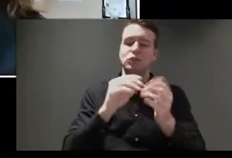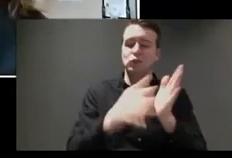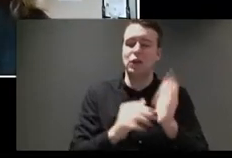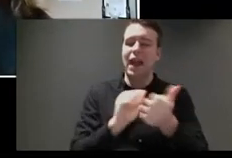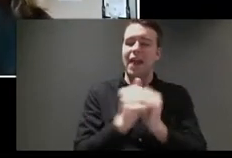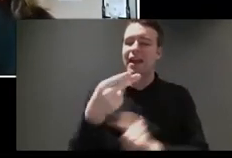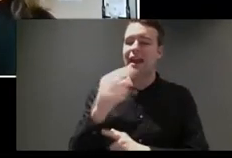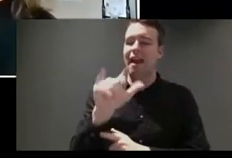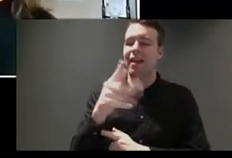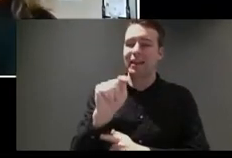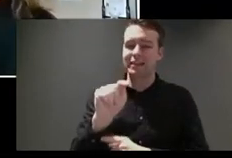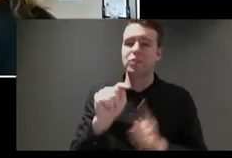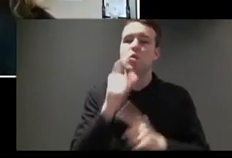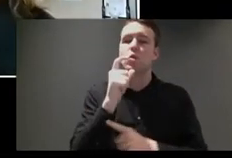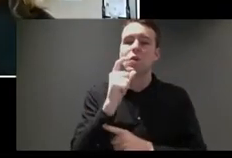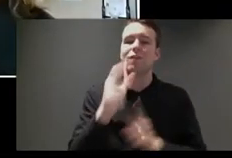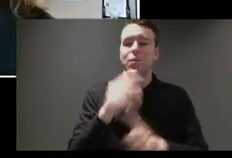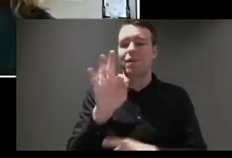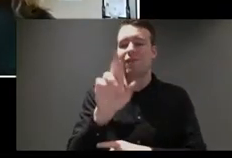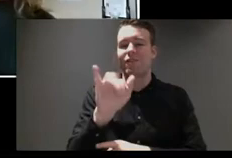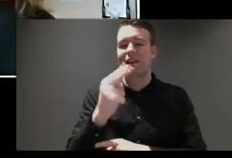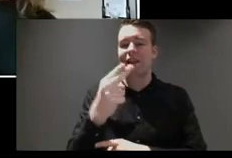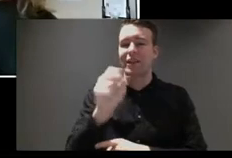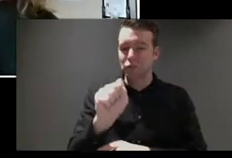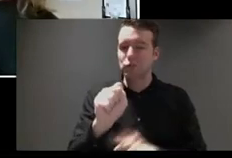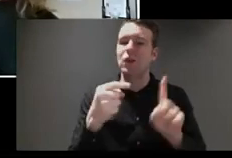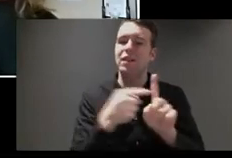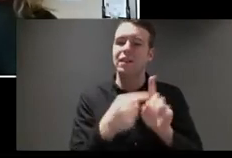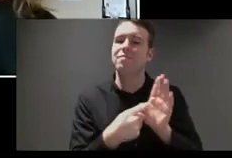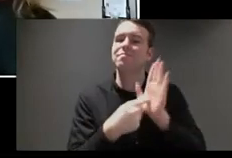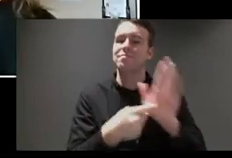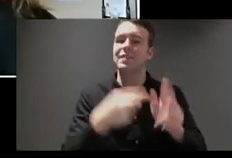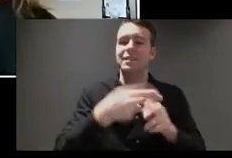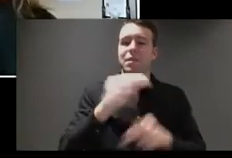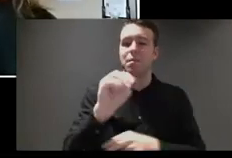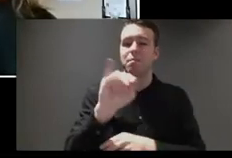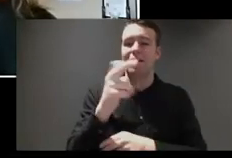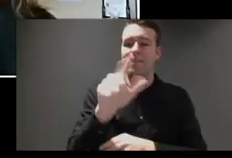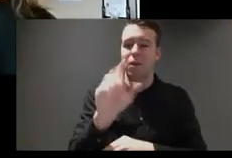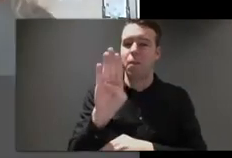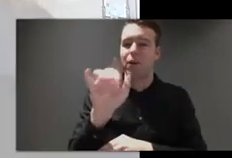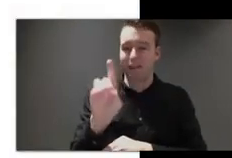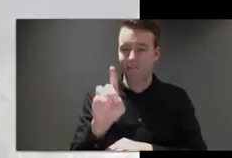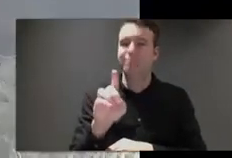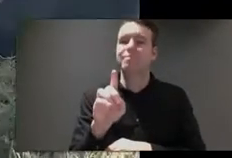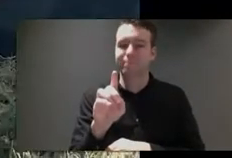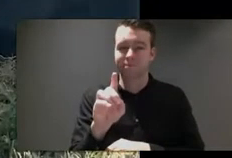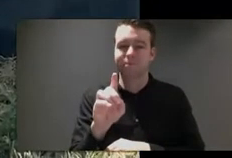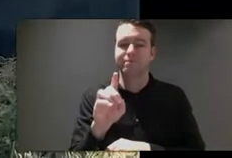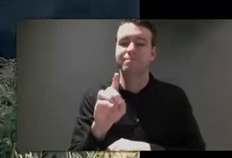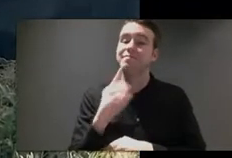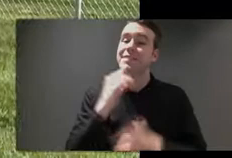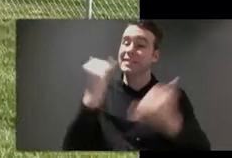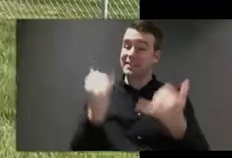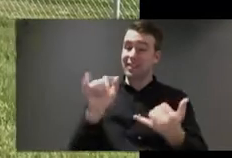created by Denson Cortez from Franklin High School. And here he features Michael Lloyd. It's that time of the